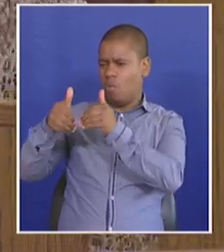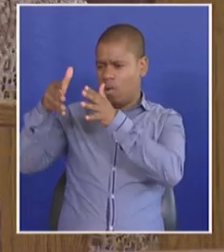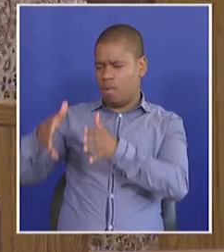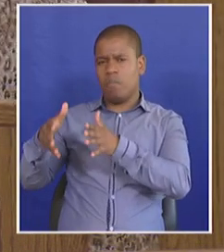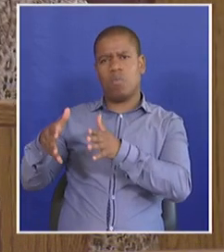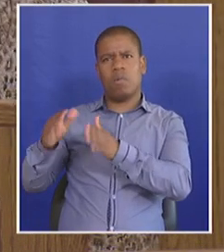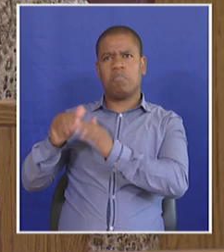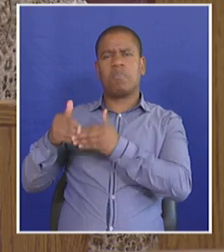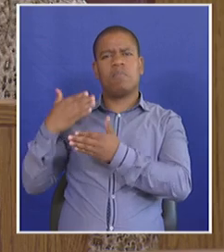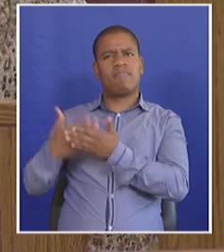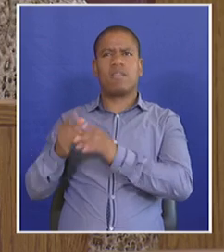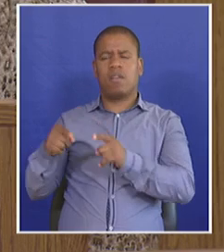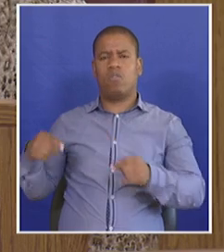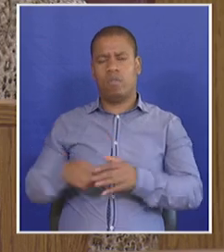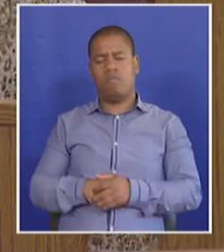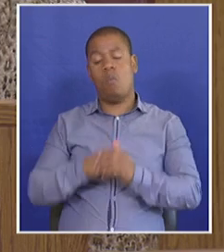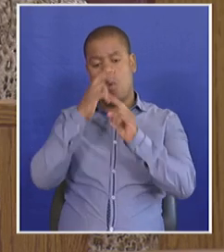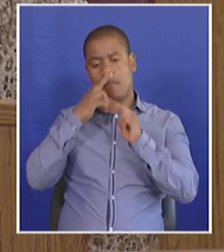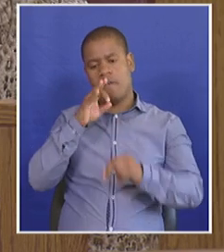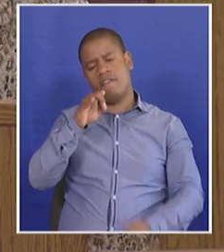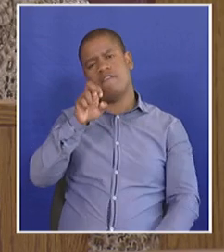order. Honorable Faber,